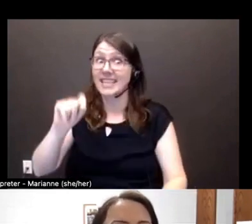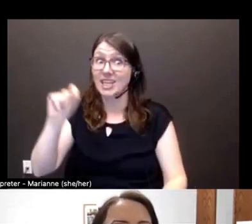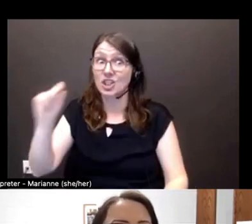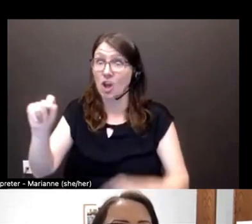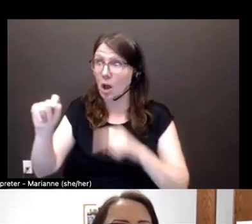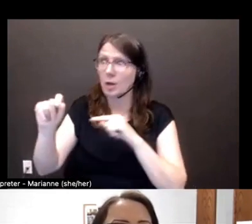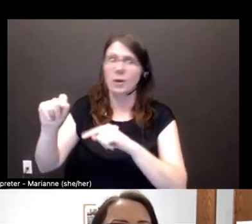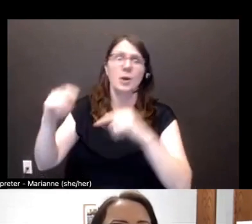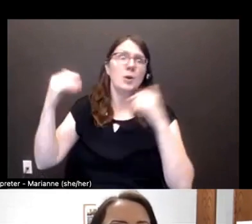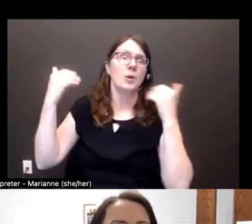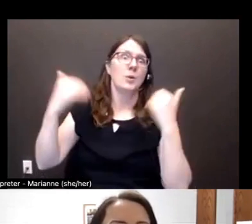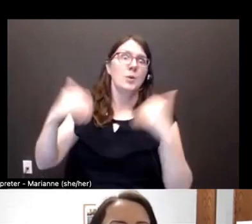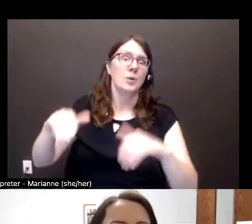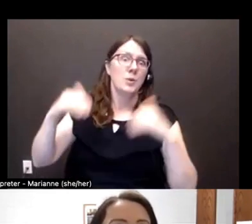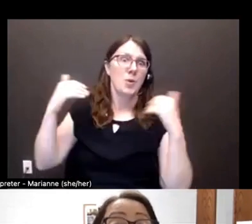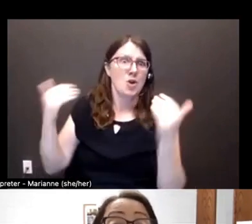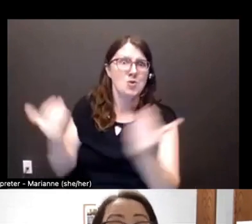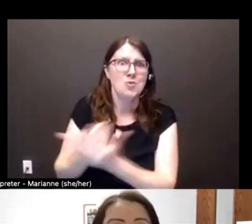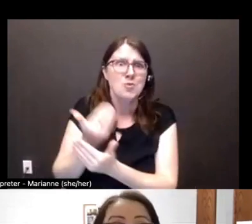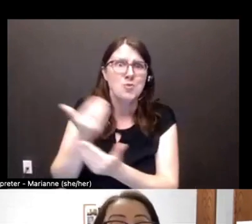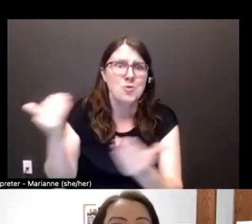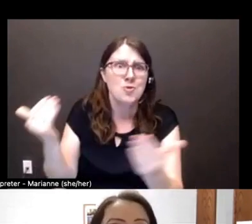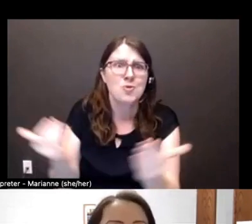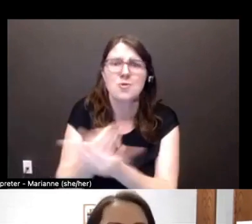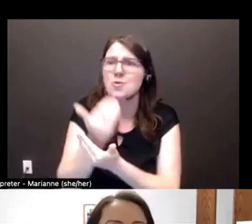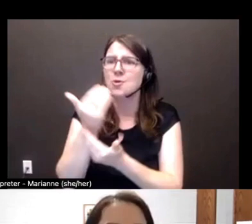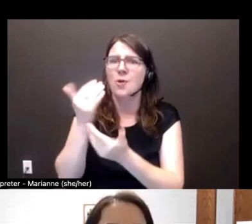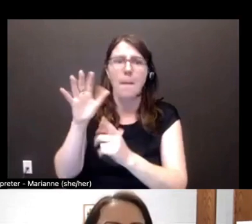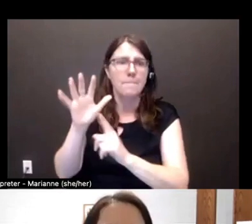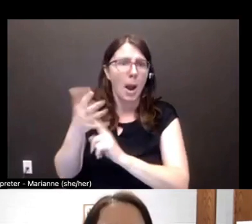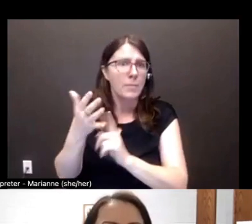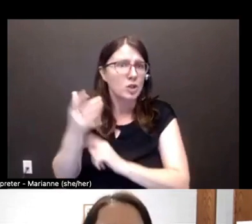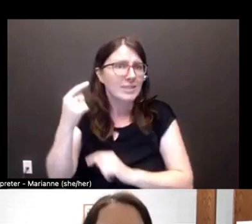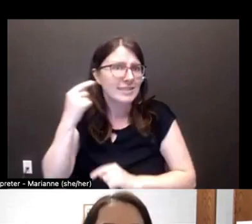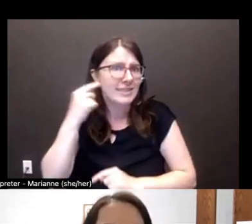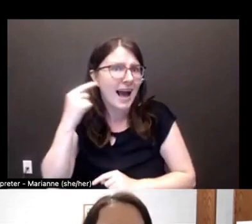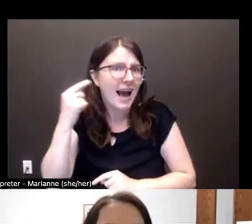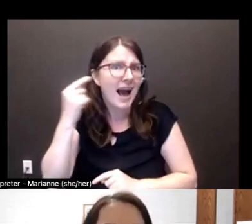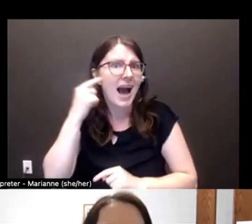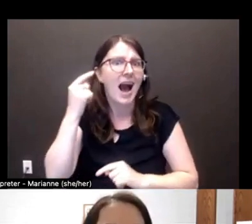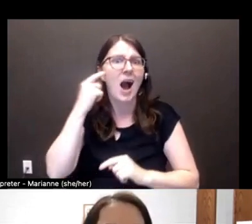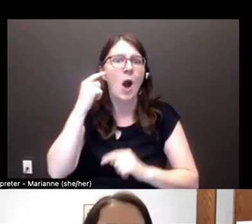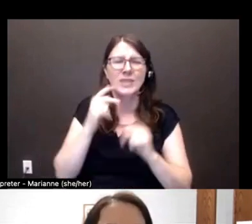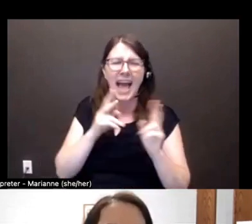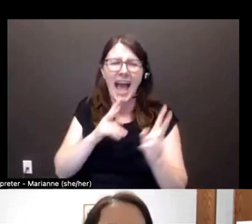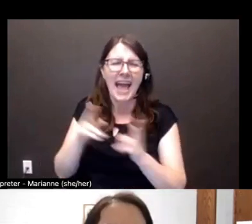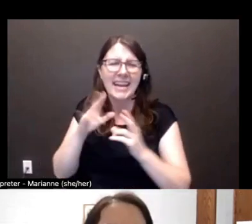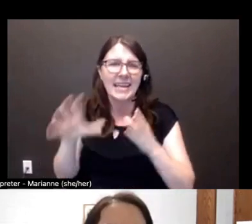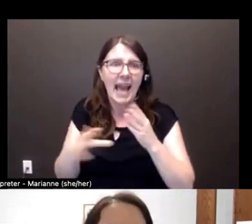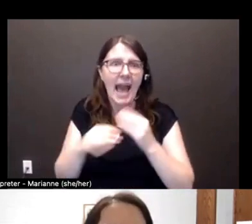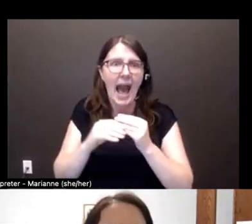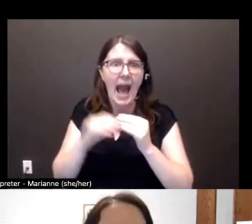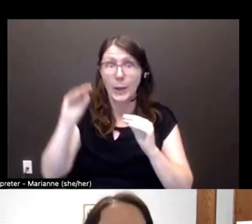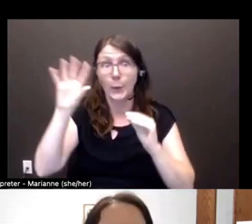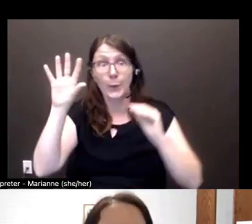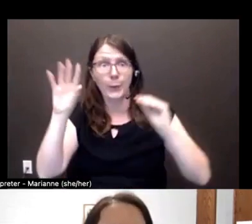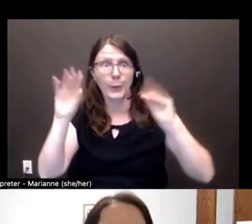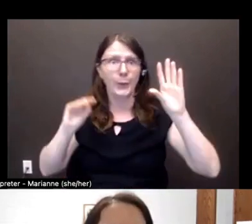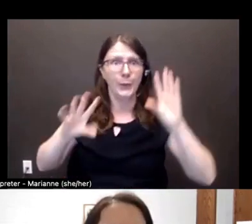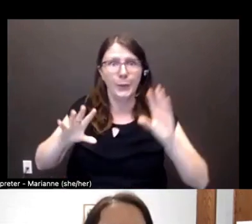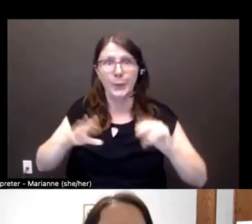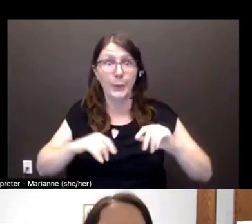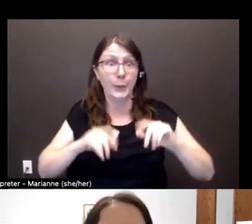heard, the sounds, the special effects we can do, the transitions, they can help us again engage in a very different